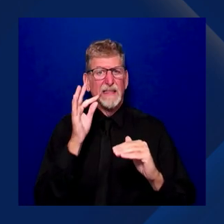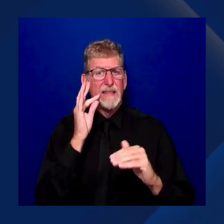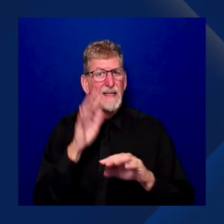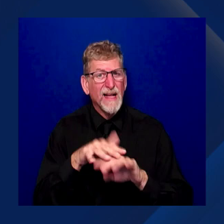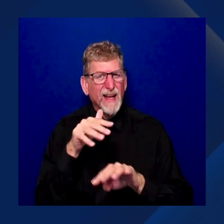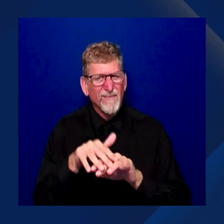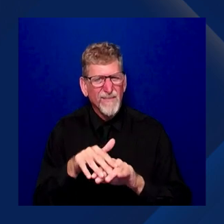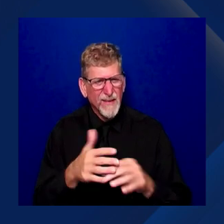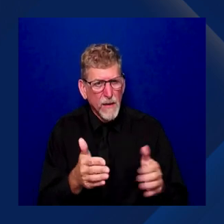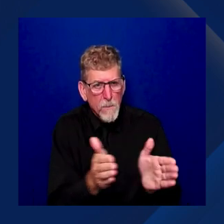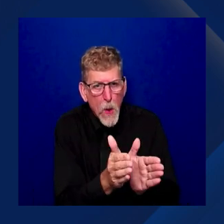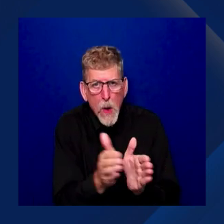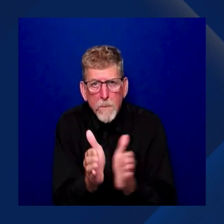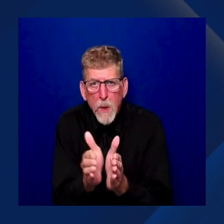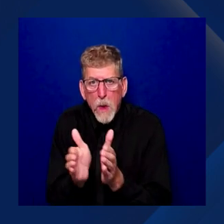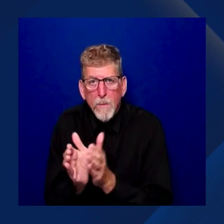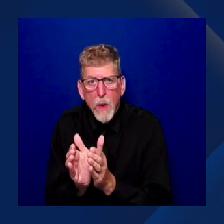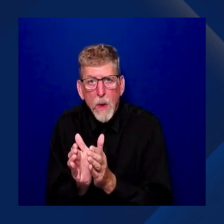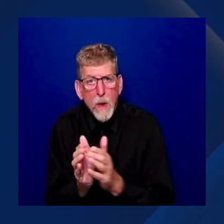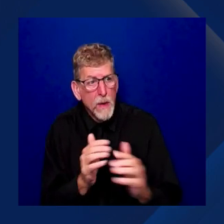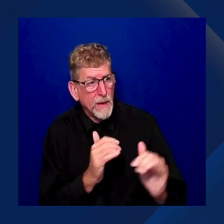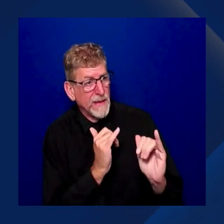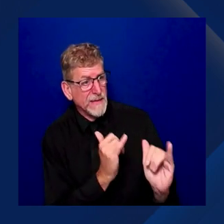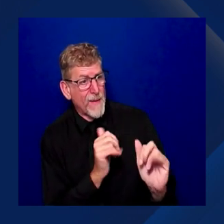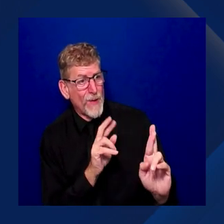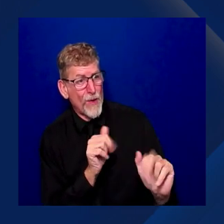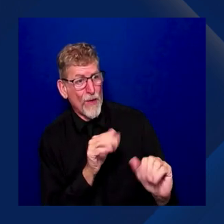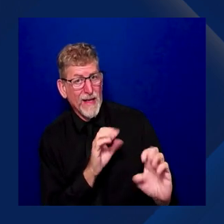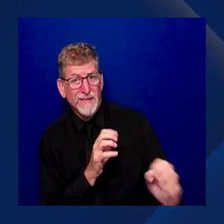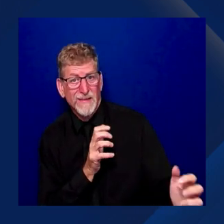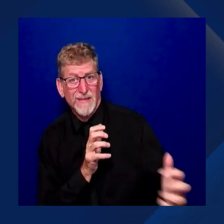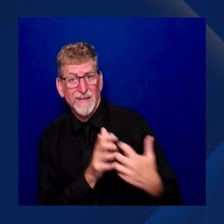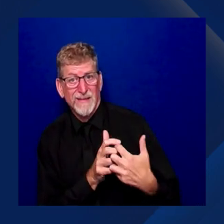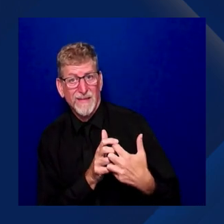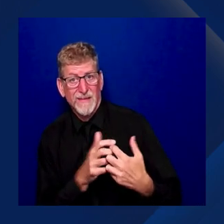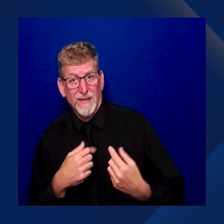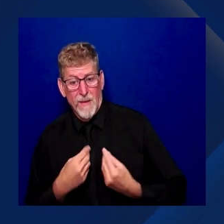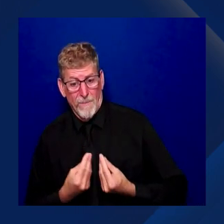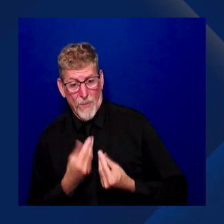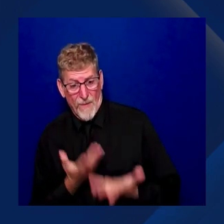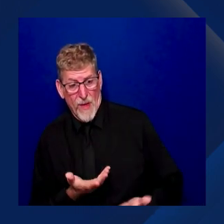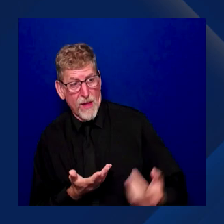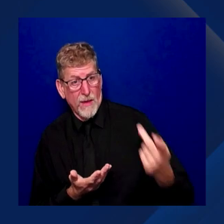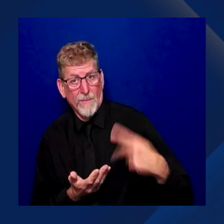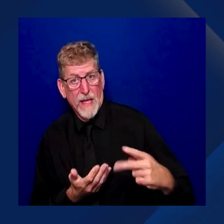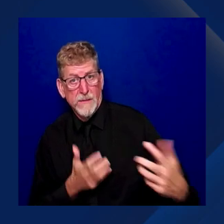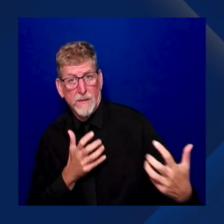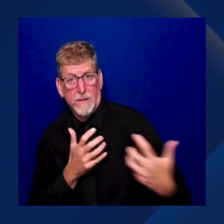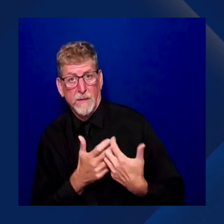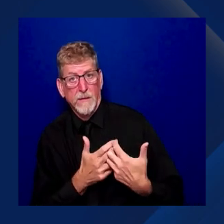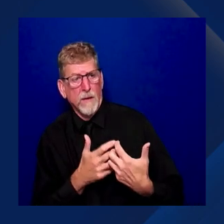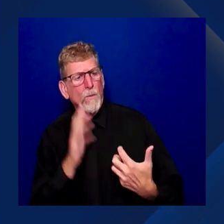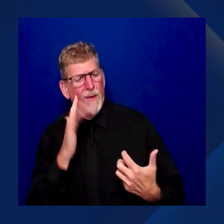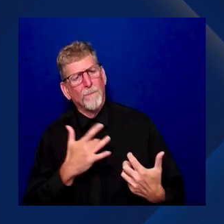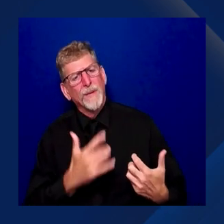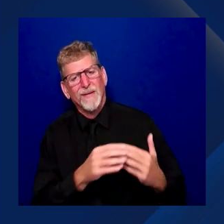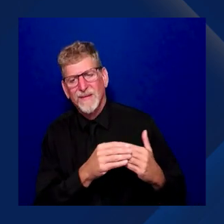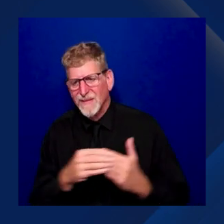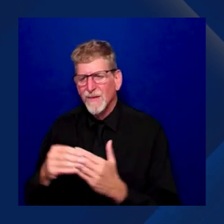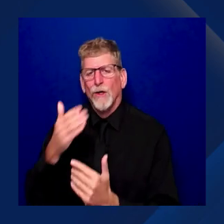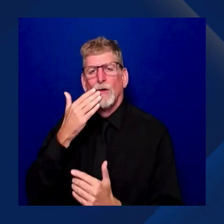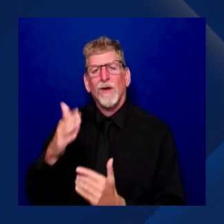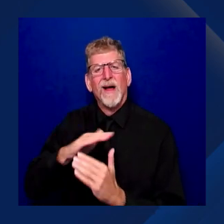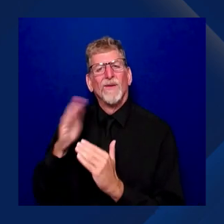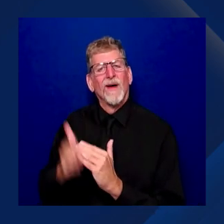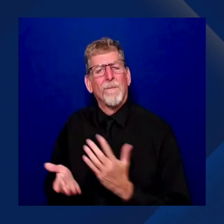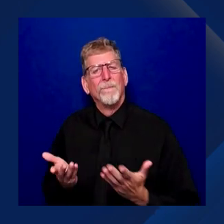race between the patient and the provider, we have better outcomes. If we know that there is such a lack of diversity in